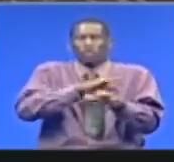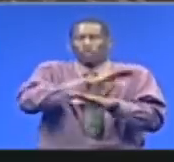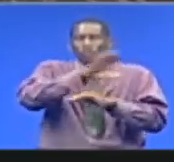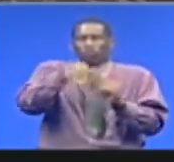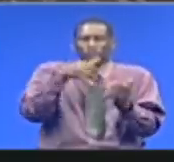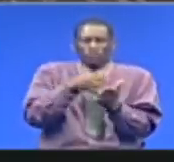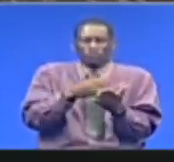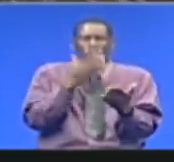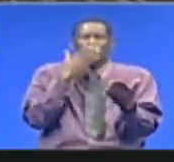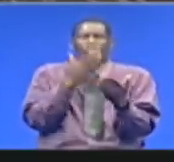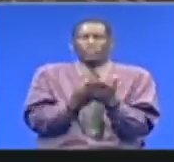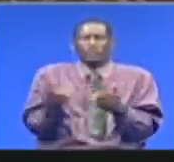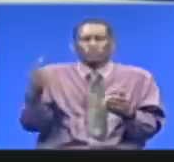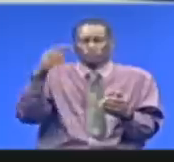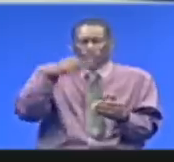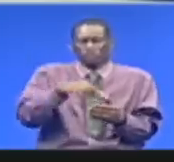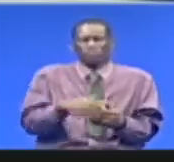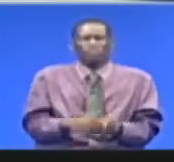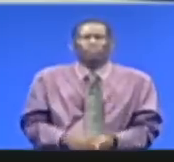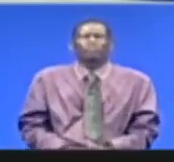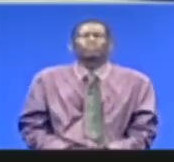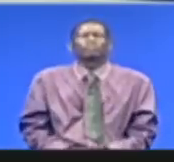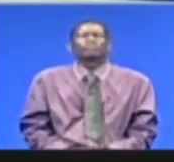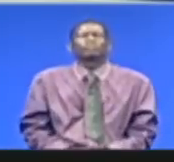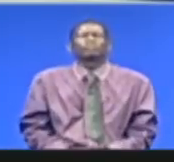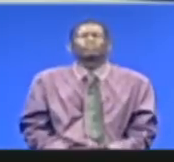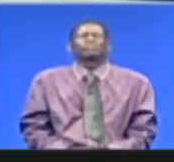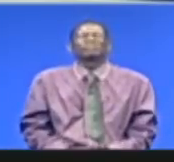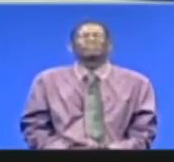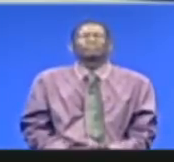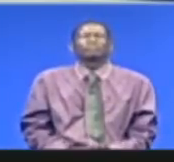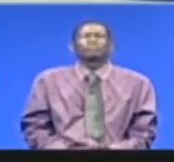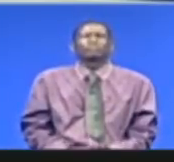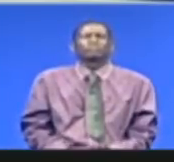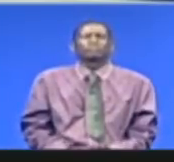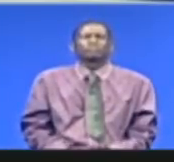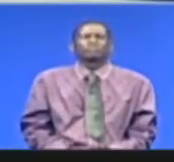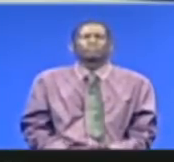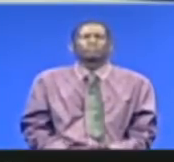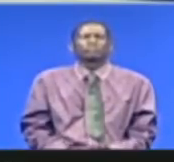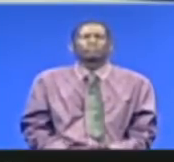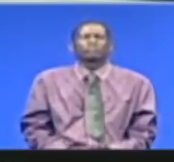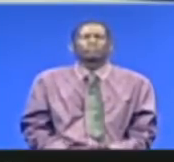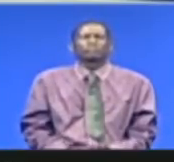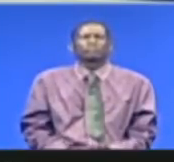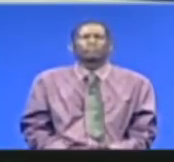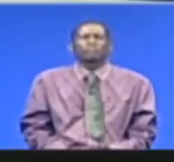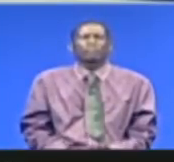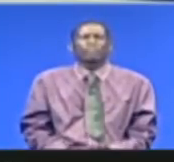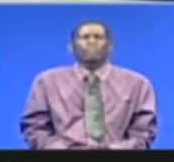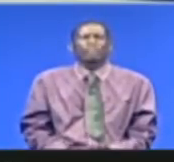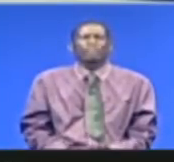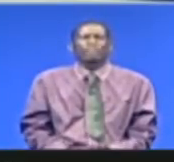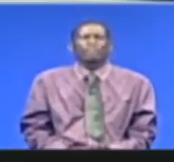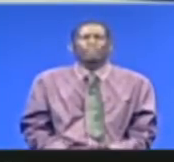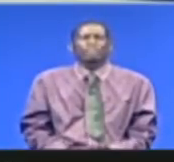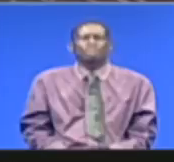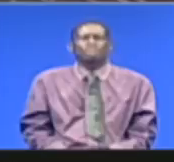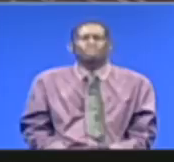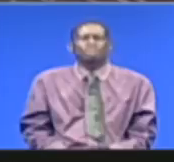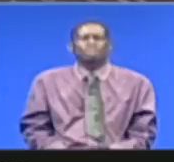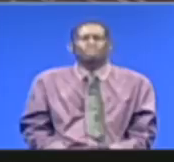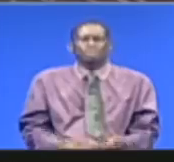you all for coming in. Senator Kipchumba Murkomen, Elgeyo Marakwet Senator, and Honorable Peter Mathuki, who's the Acting Secretary General of WIPA. Thanks for making time for us this evening.